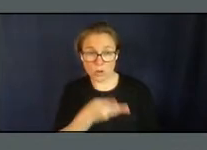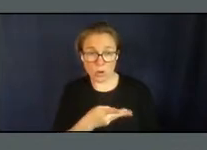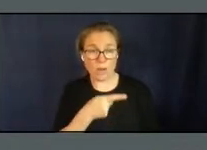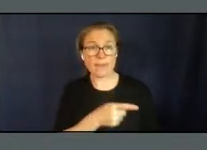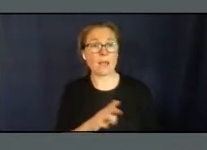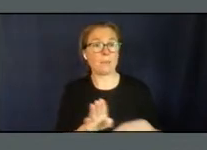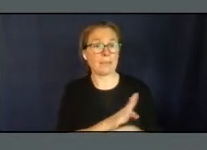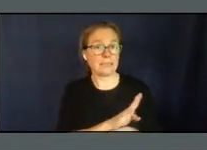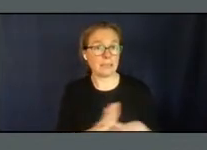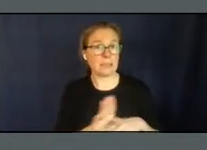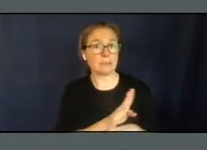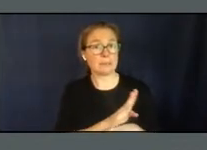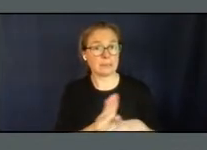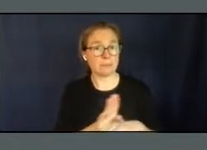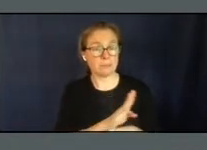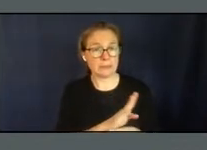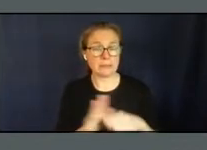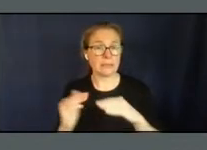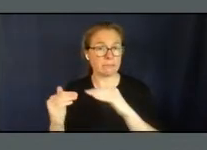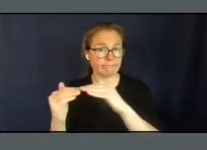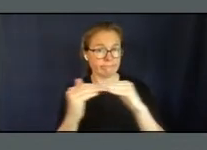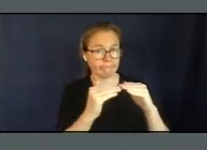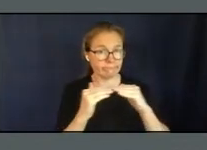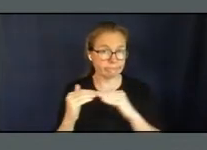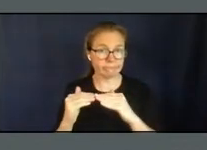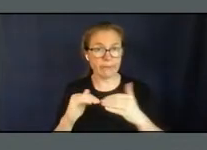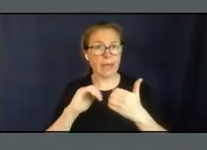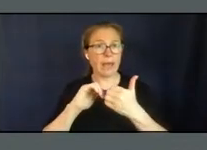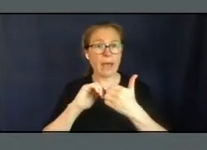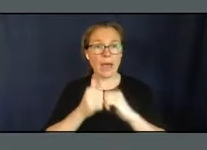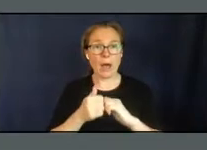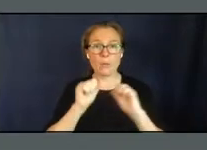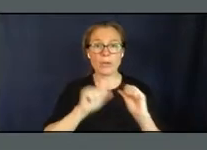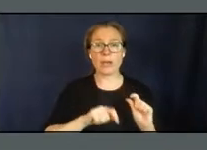in the philosophy of how do we get to yes.